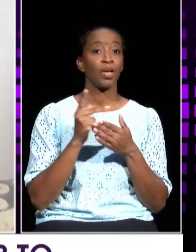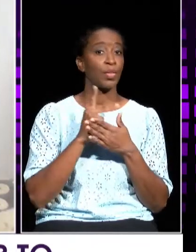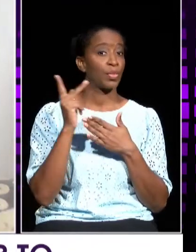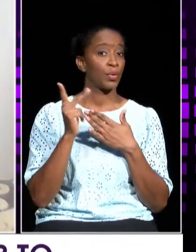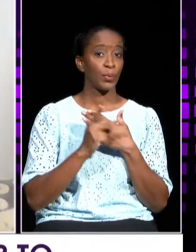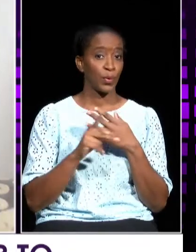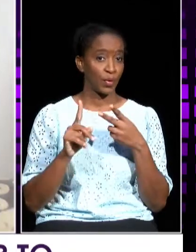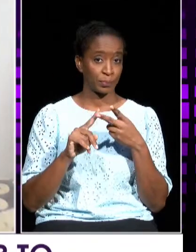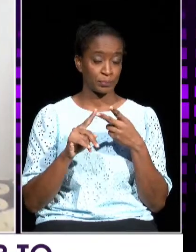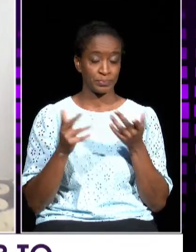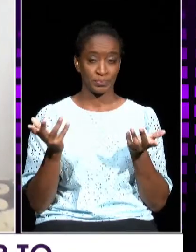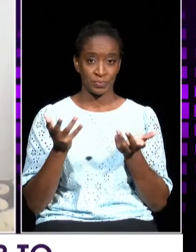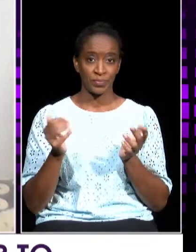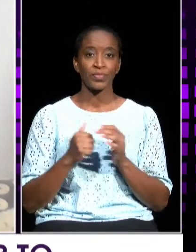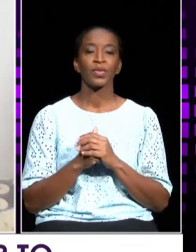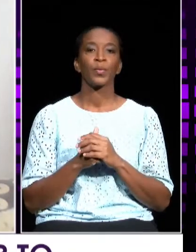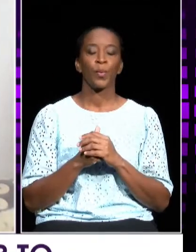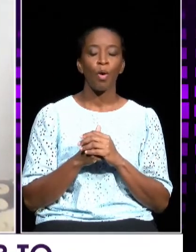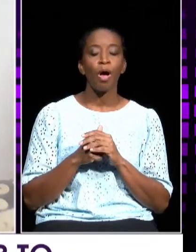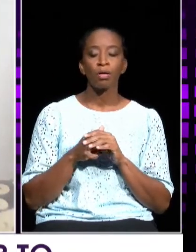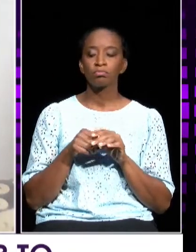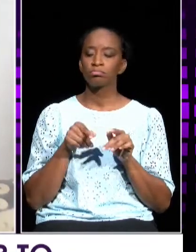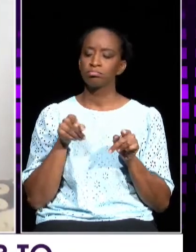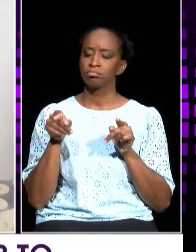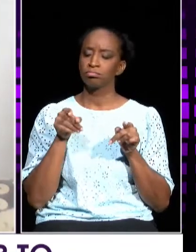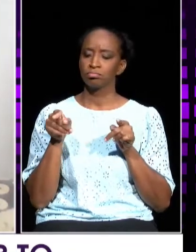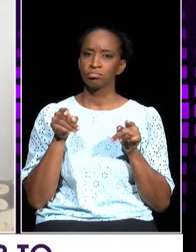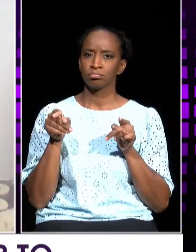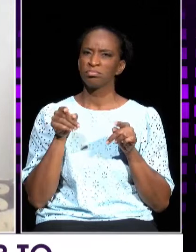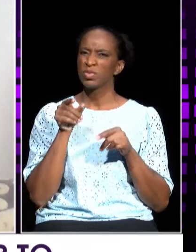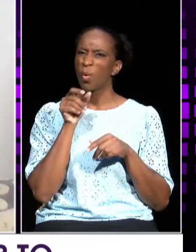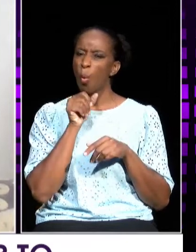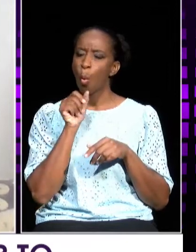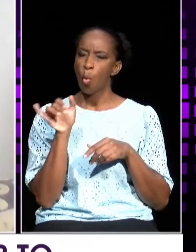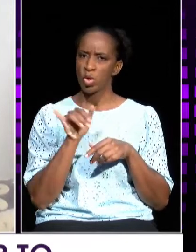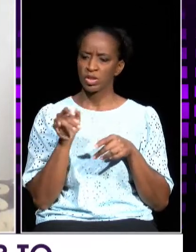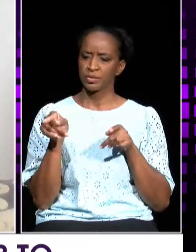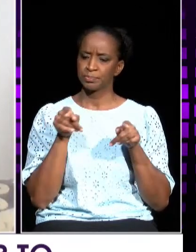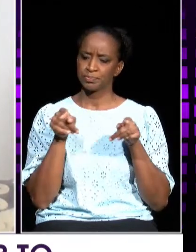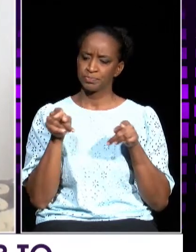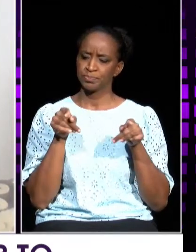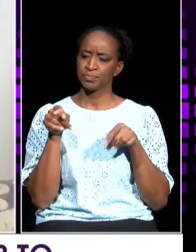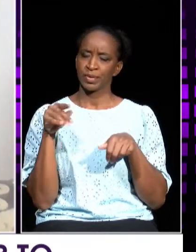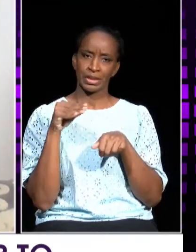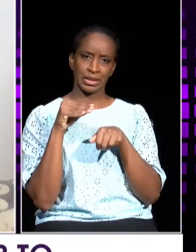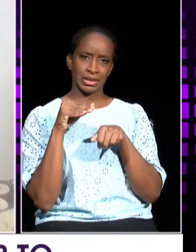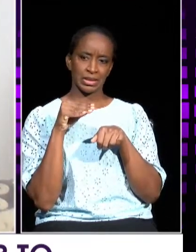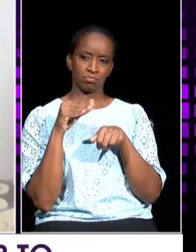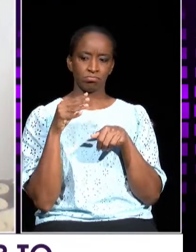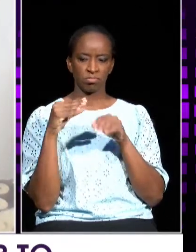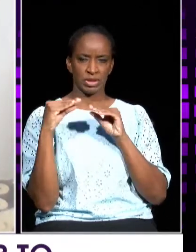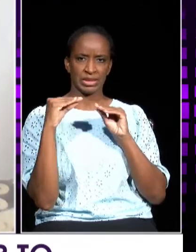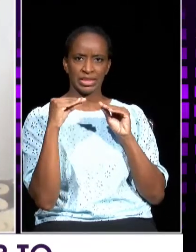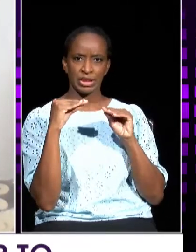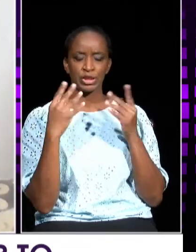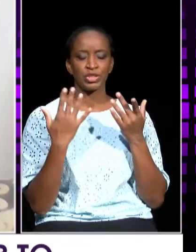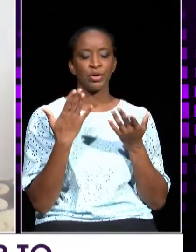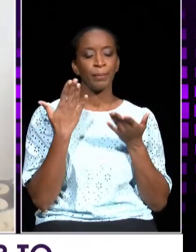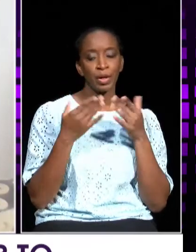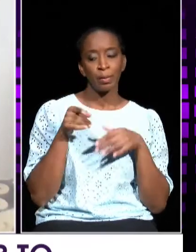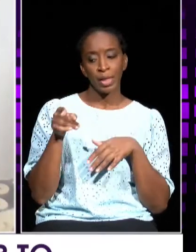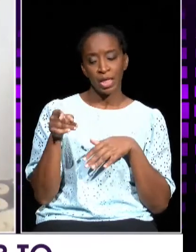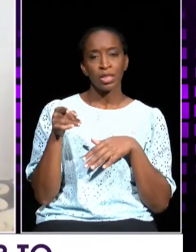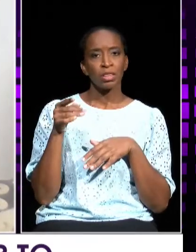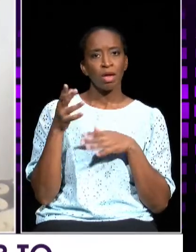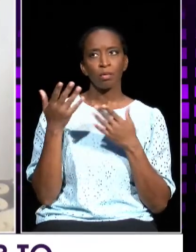that if there are any students that are having any difficulties with some of the basic subjects like mathematics, English literature, English language,